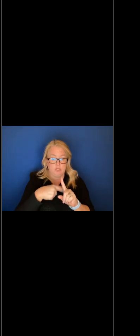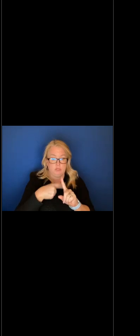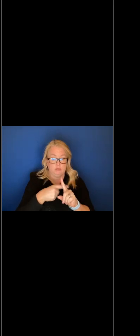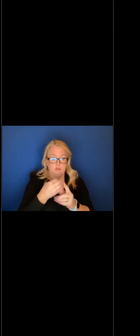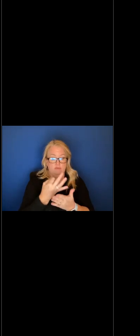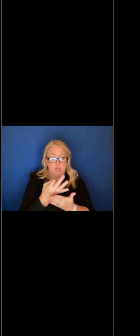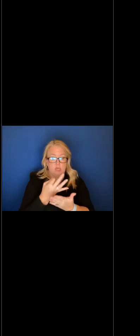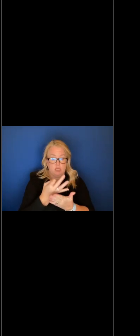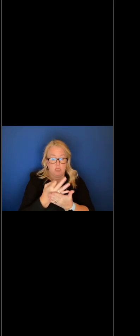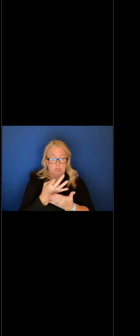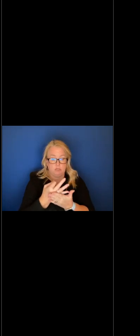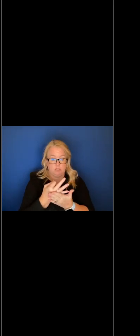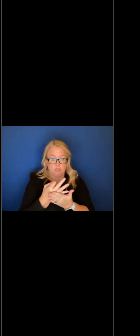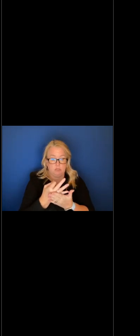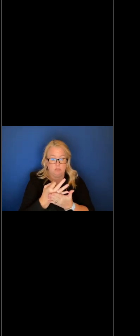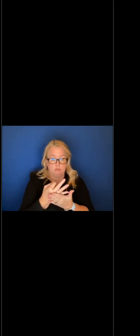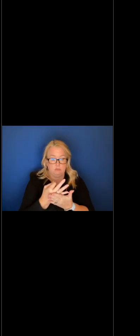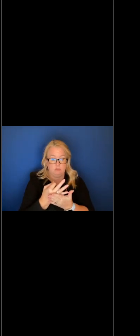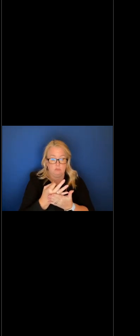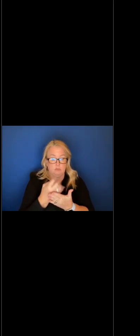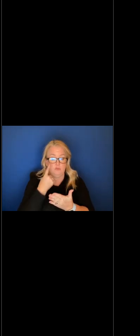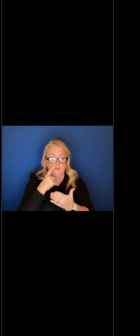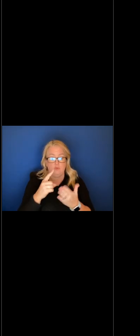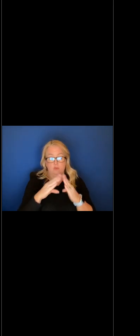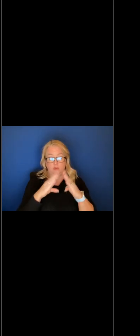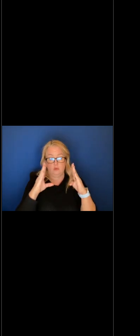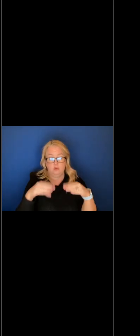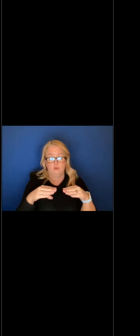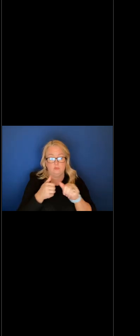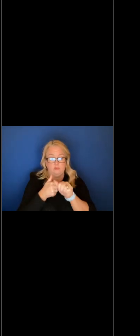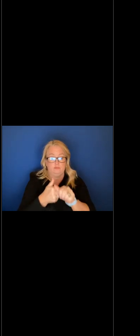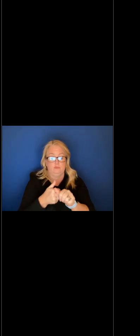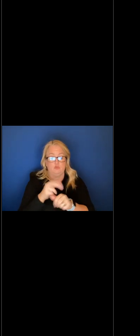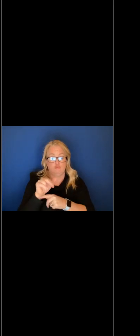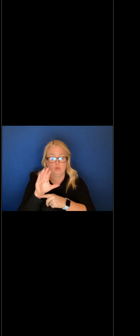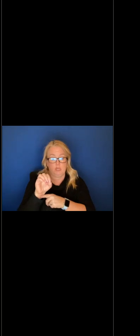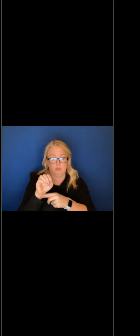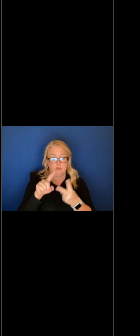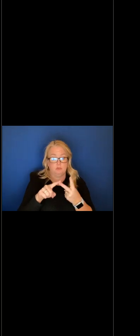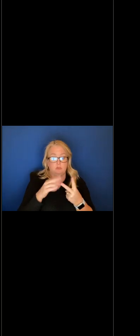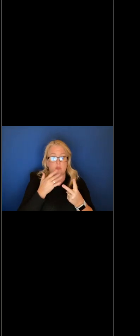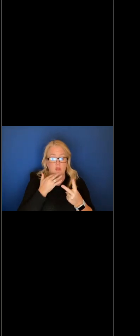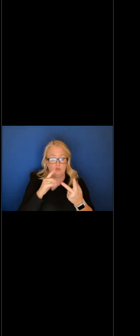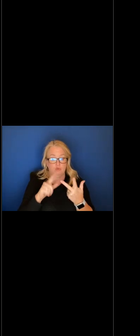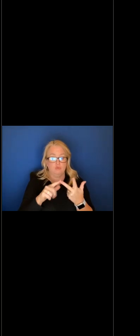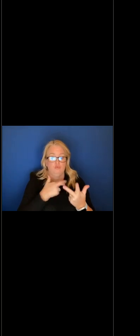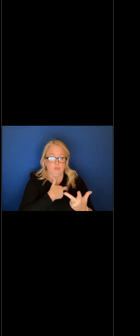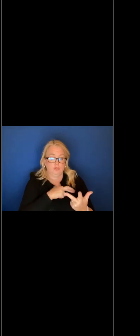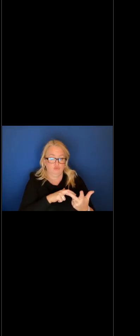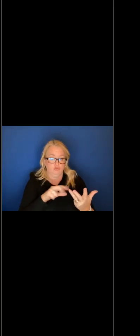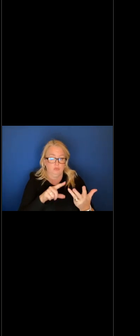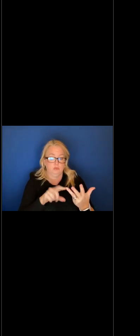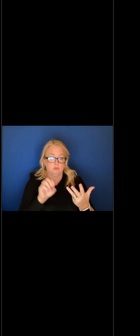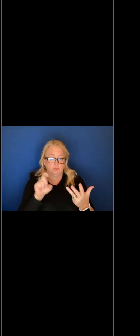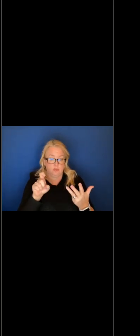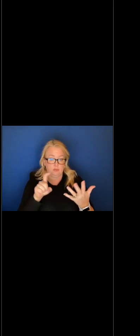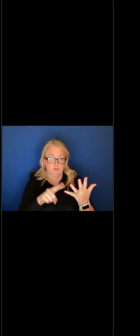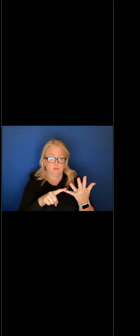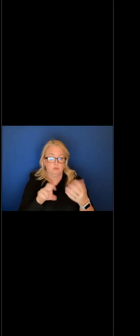rental, and financing of dwellings based on race, color, religion,